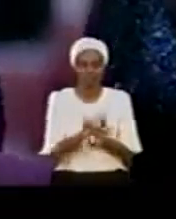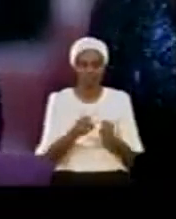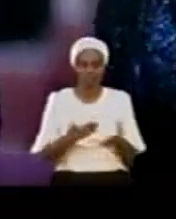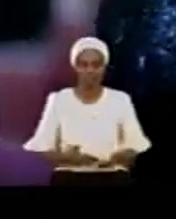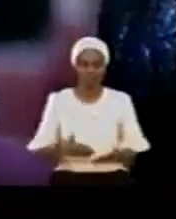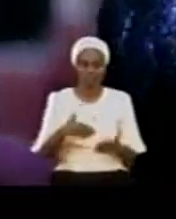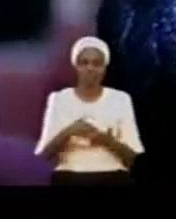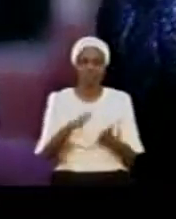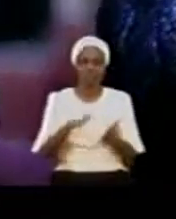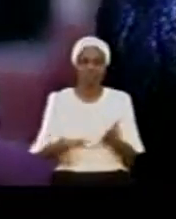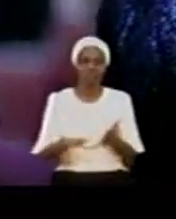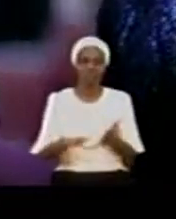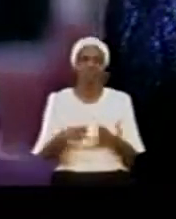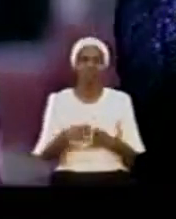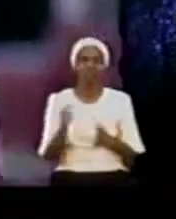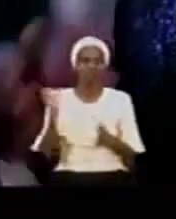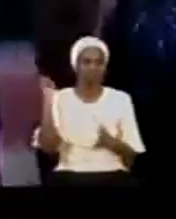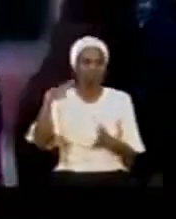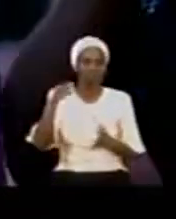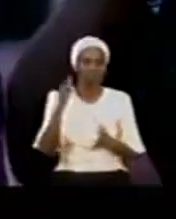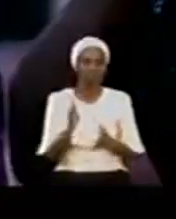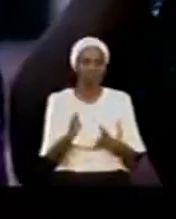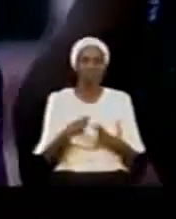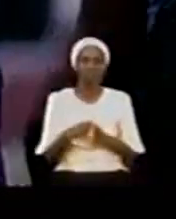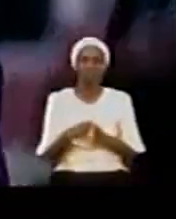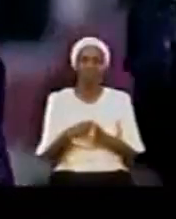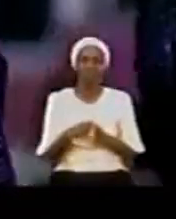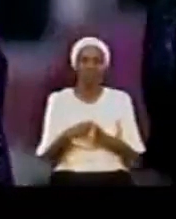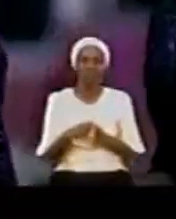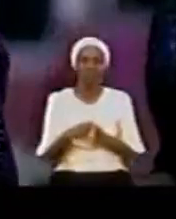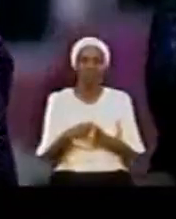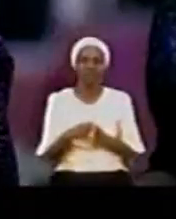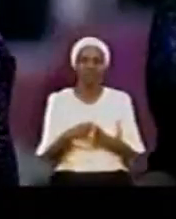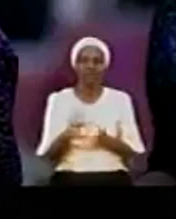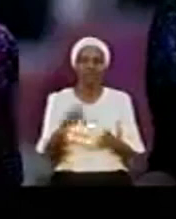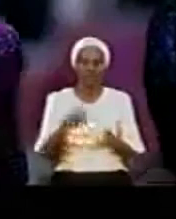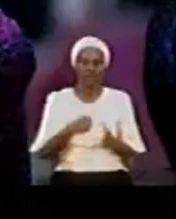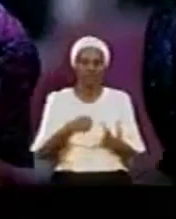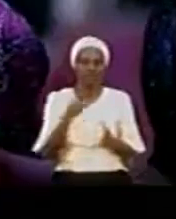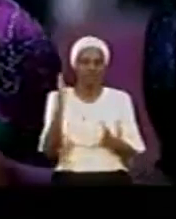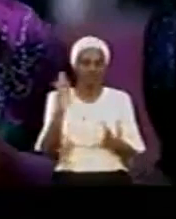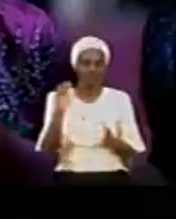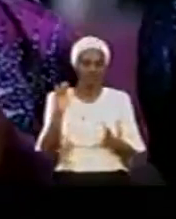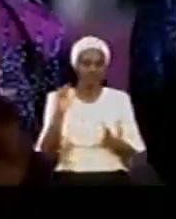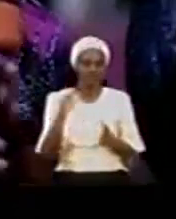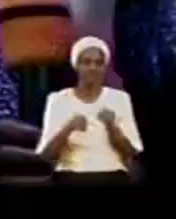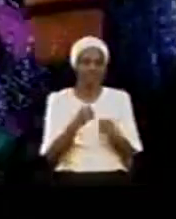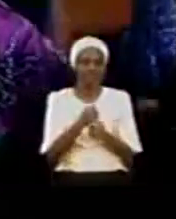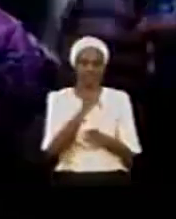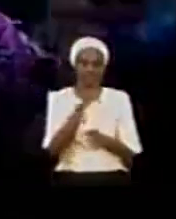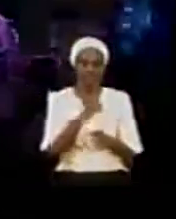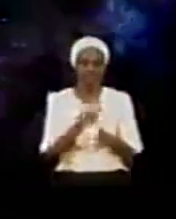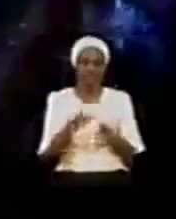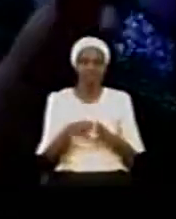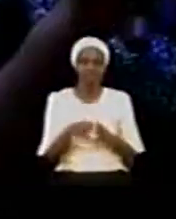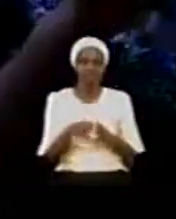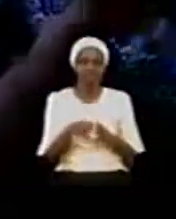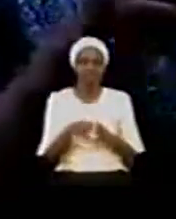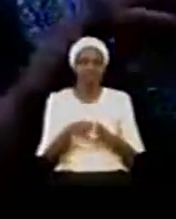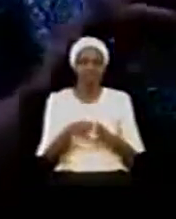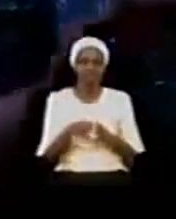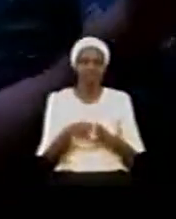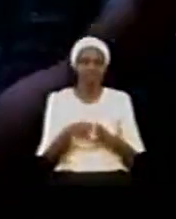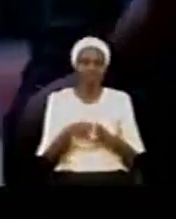I'm 15 years old. Listen to my testimony. May God bless you. Praise the